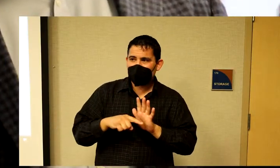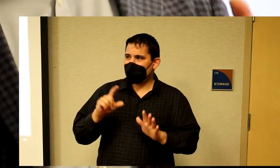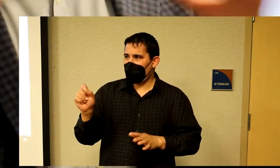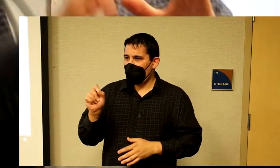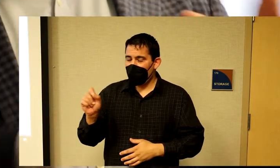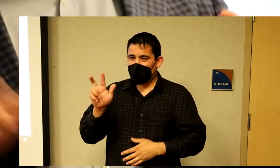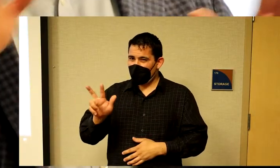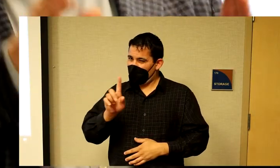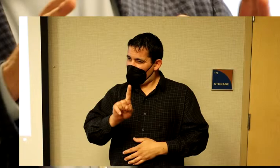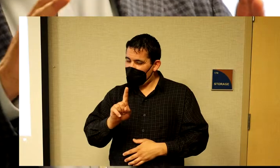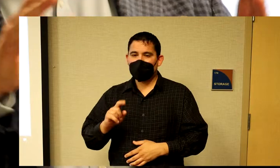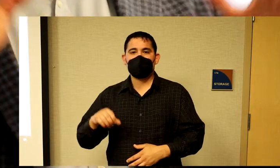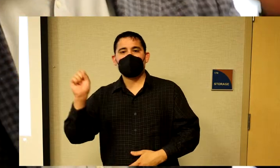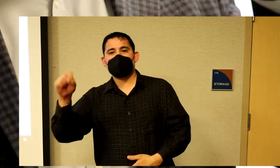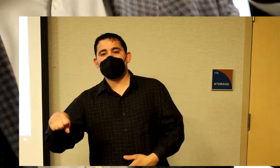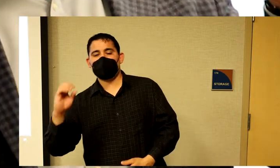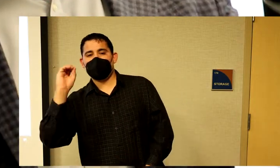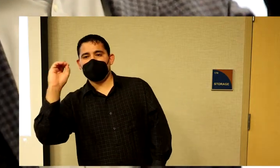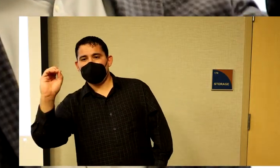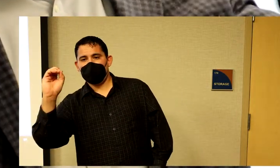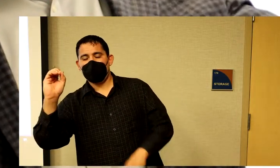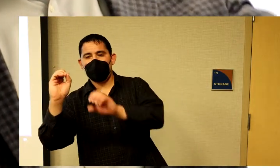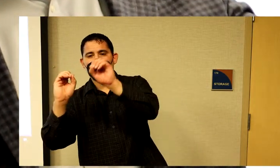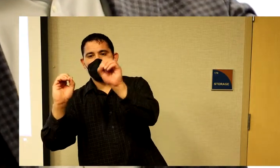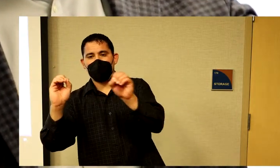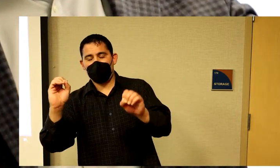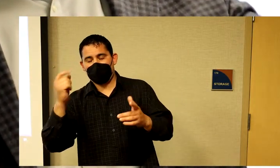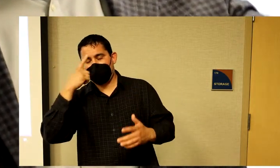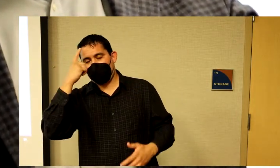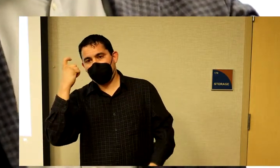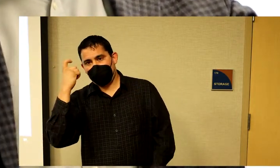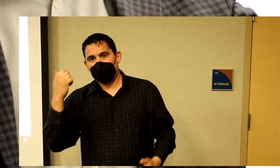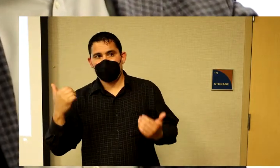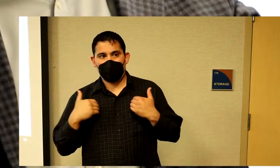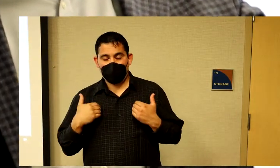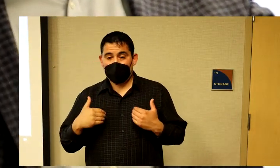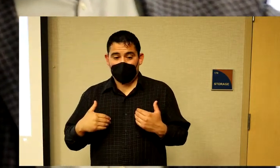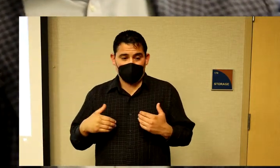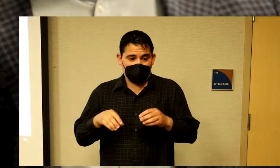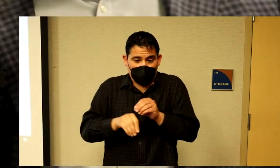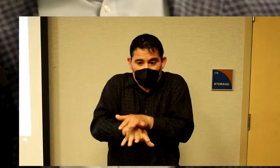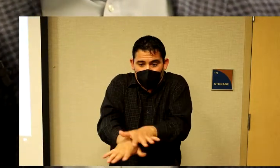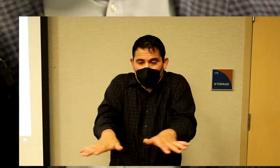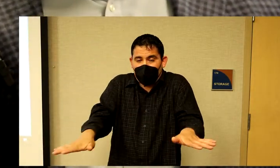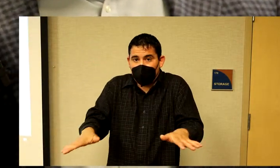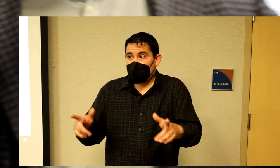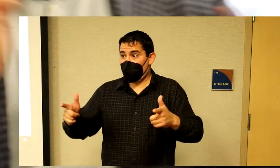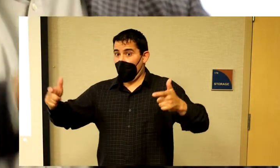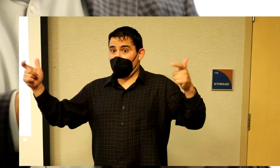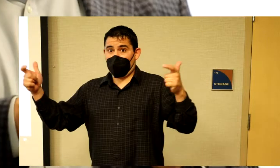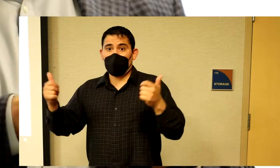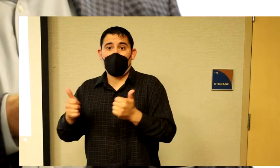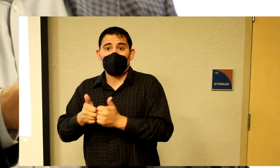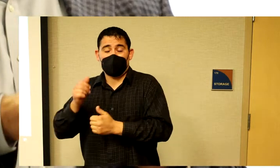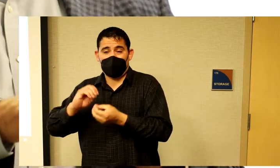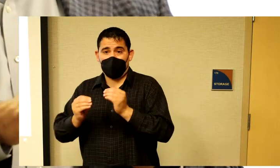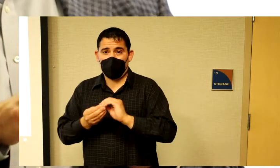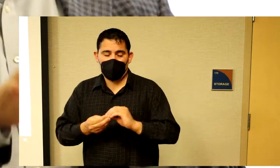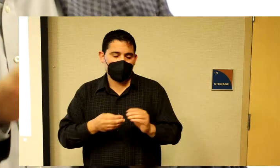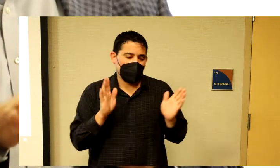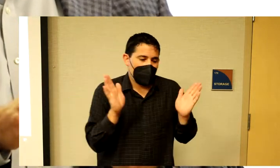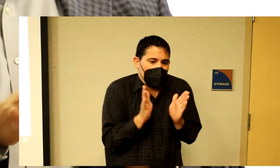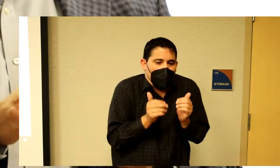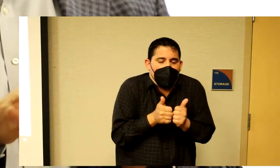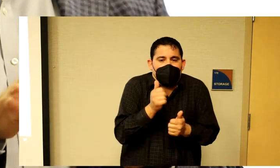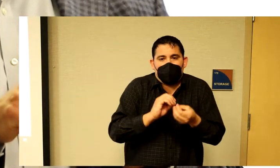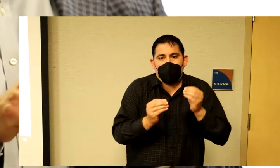0 because we always have the population. It's the spread between the smallest number and the largest number. So they're always going to be 0. So